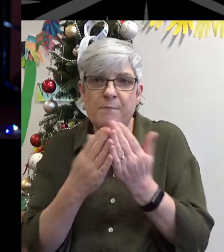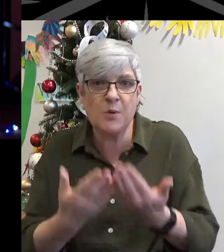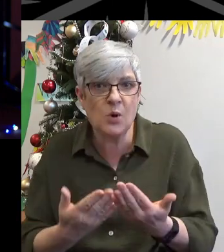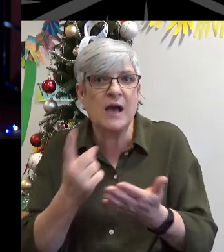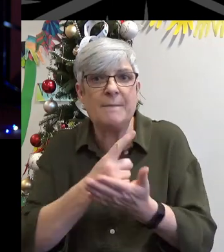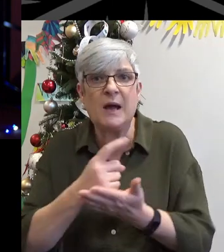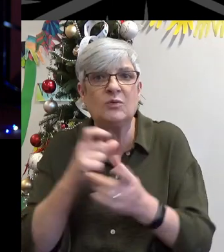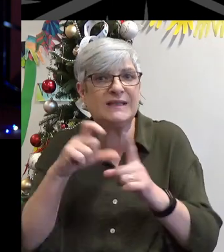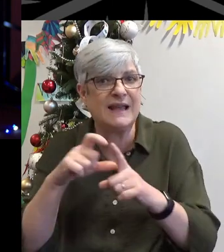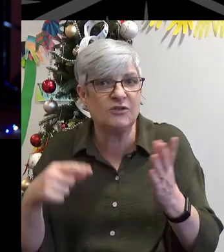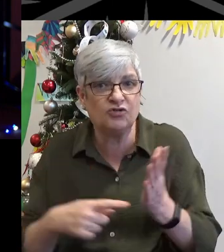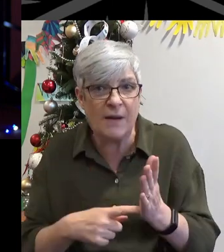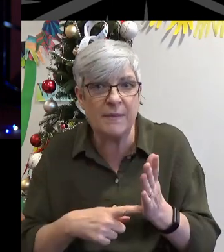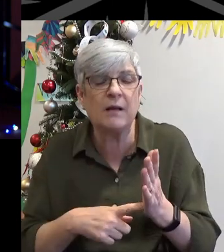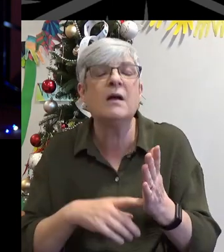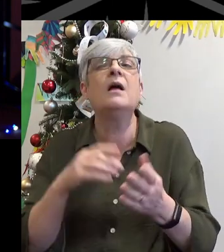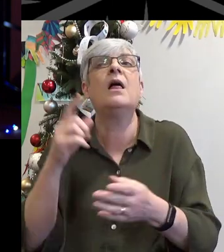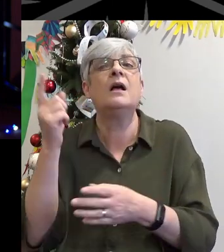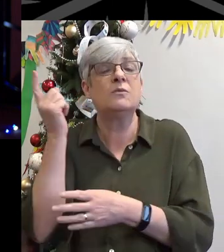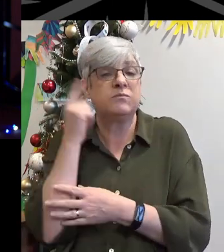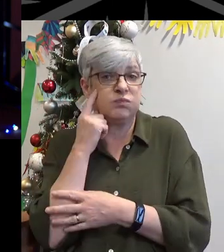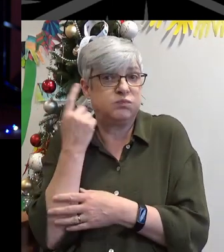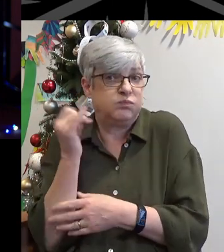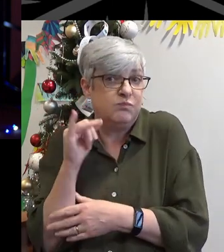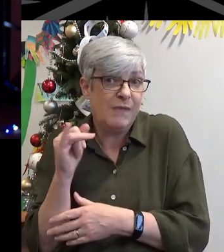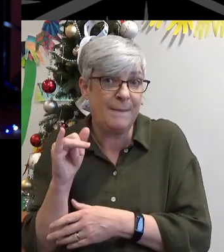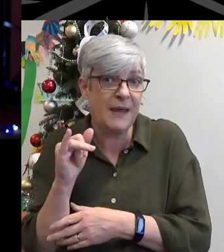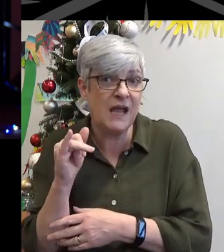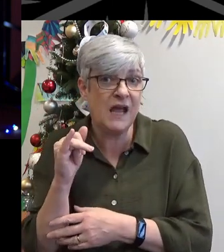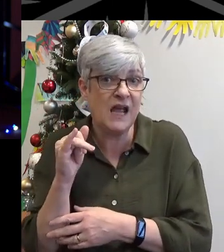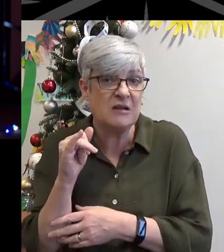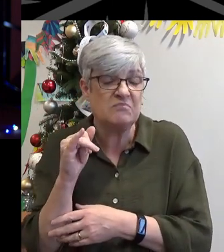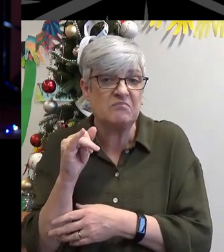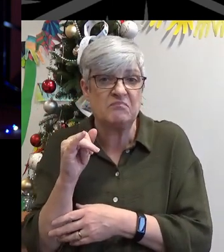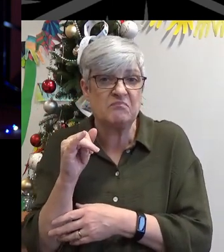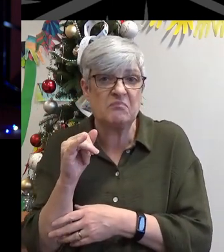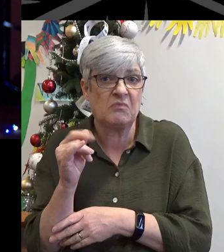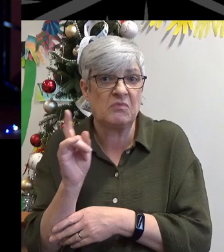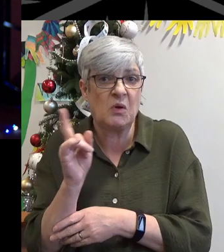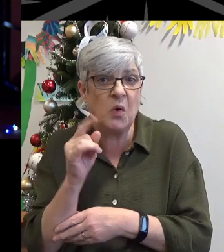David Trimble. And suppose the biography only